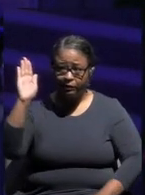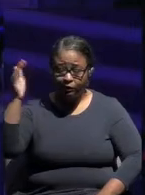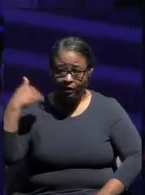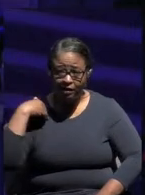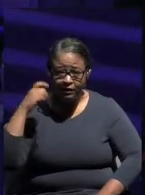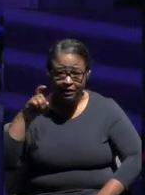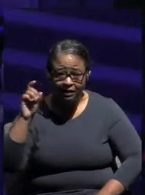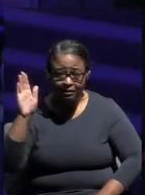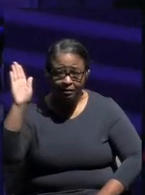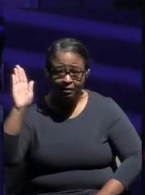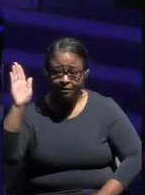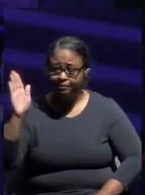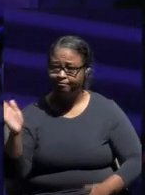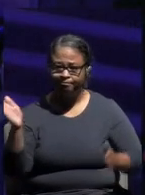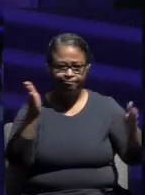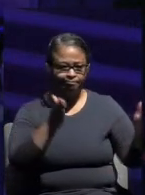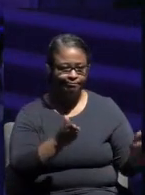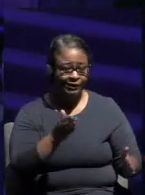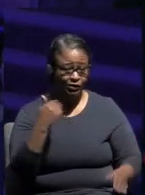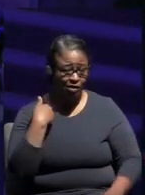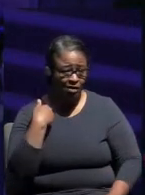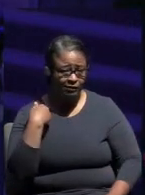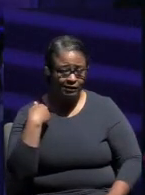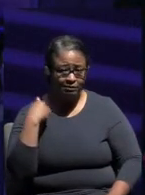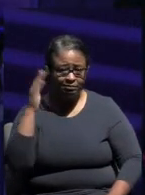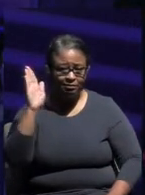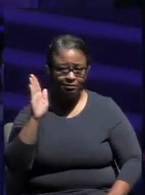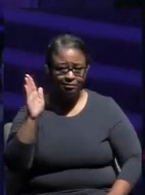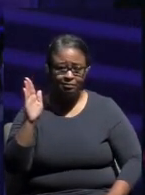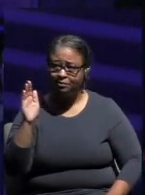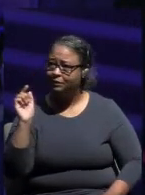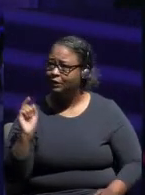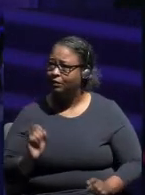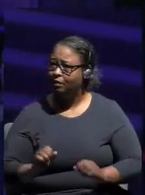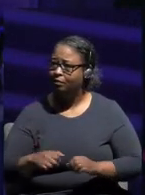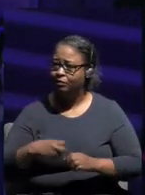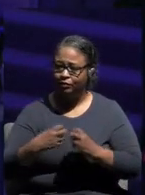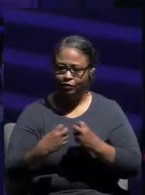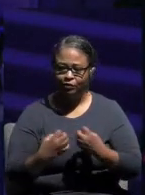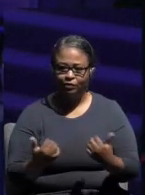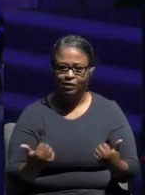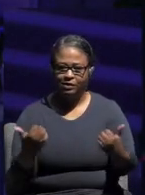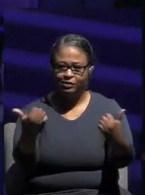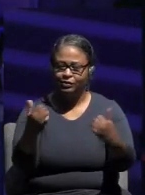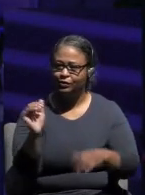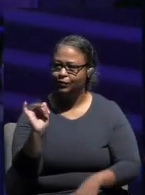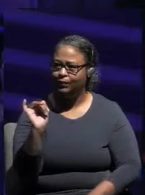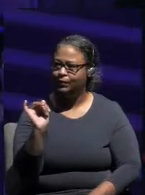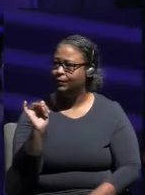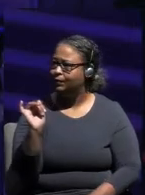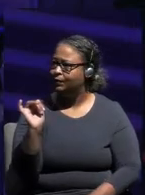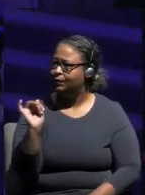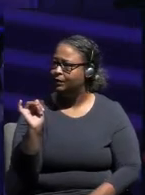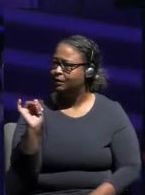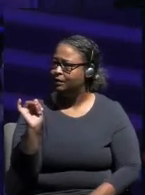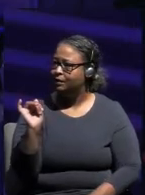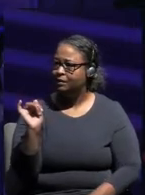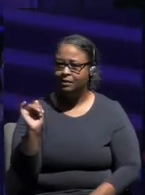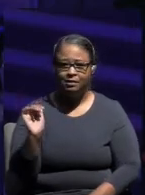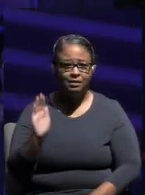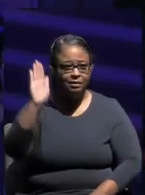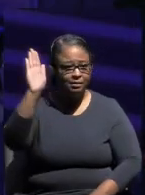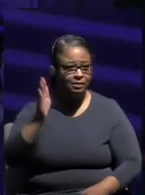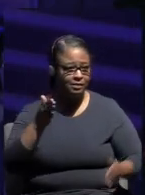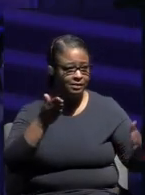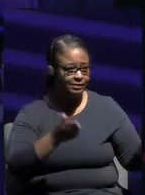need. Amen. How about this section here? And this goes all the way to the riser. Sorry. I apologize. Amen. Right here. And how about this section over